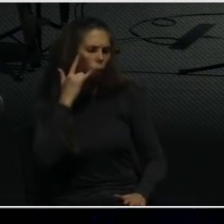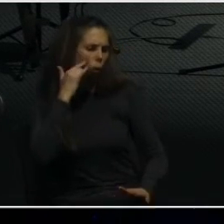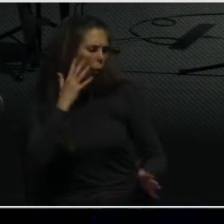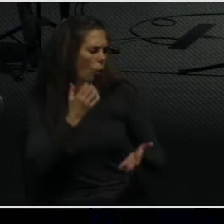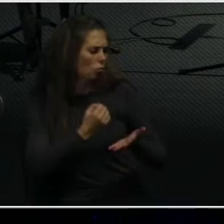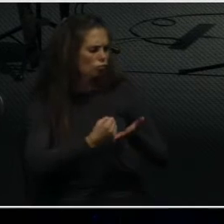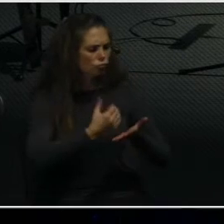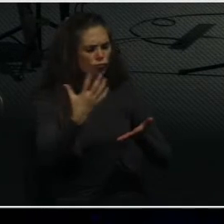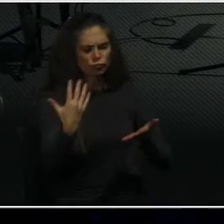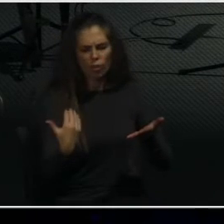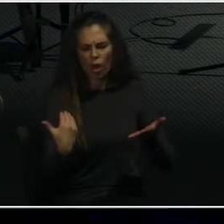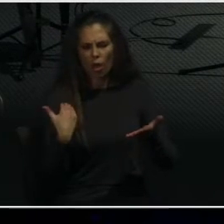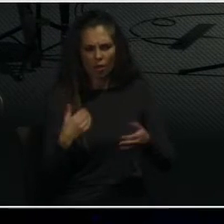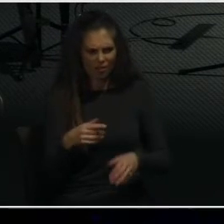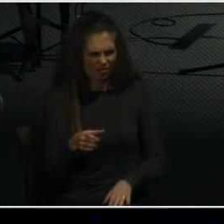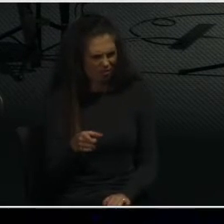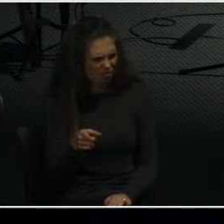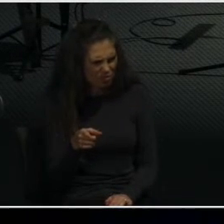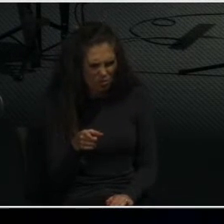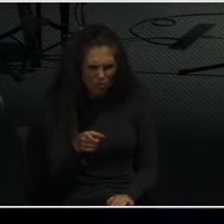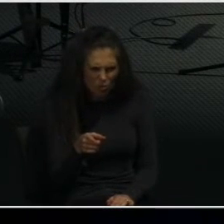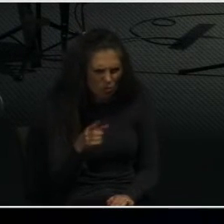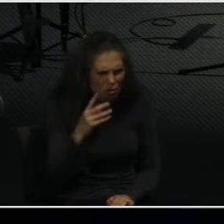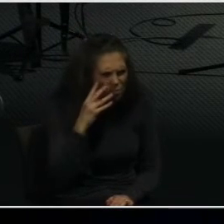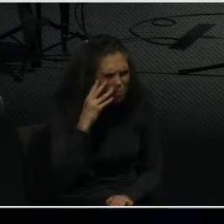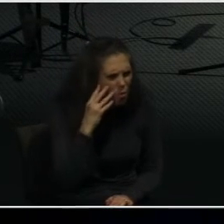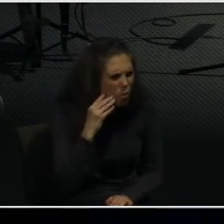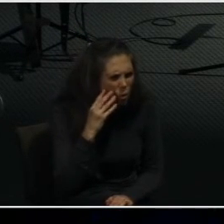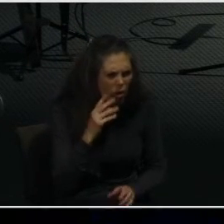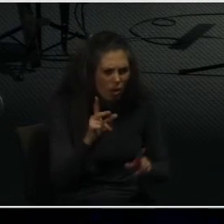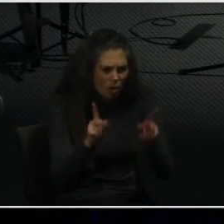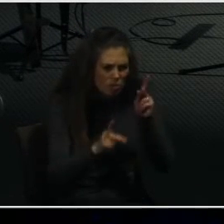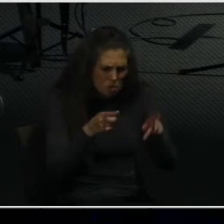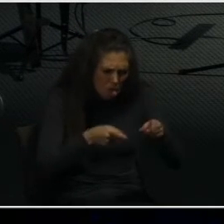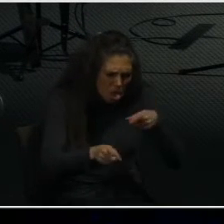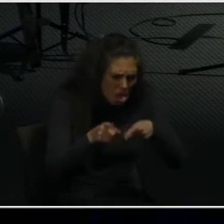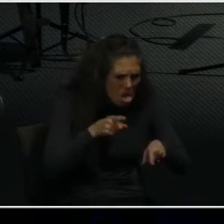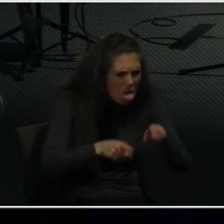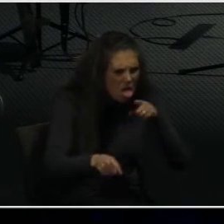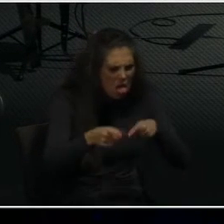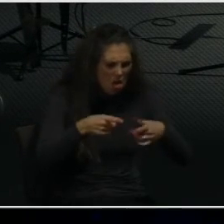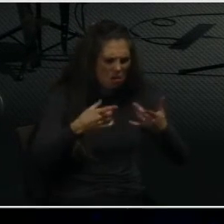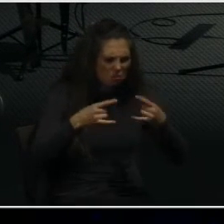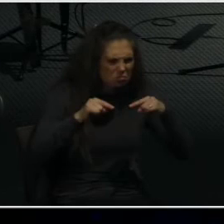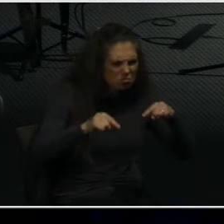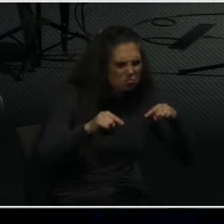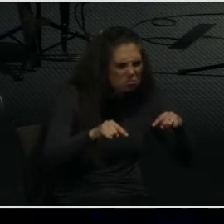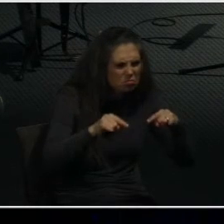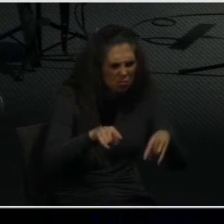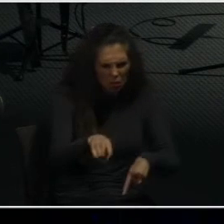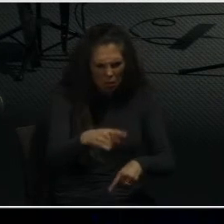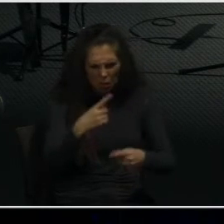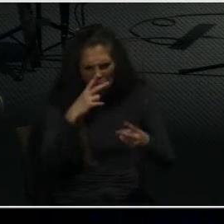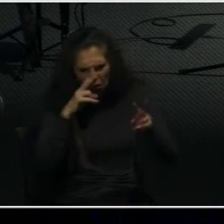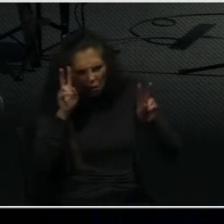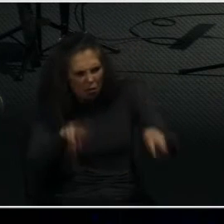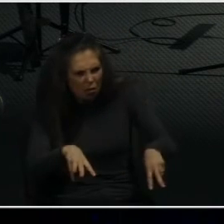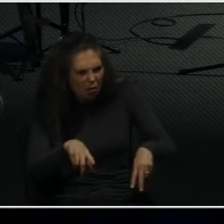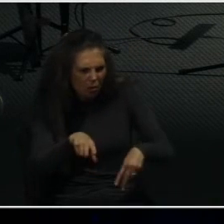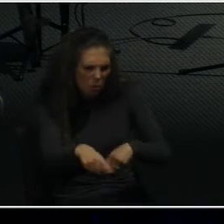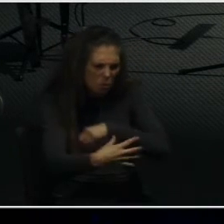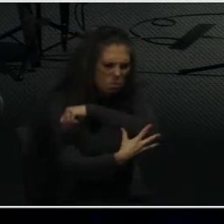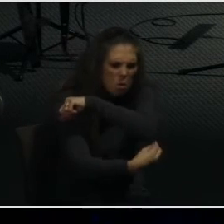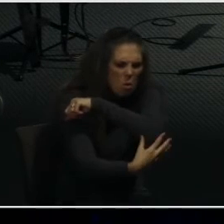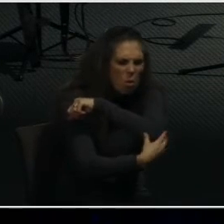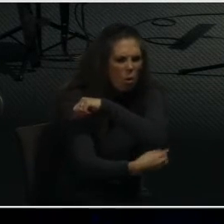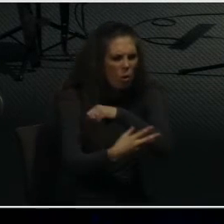the outcast. He likely experienced racism and classism or mockery because he was from the lowest